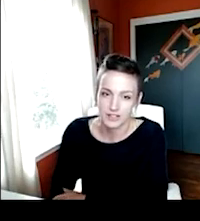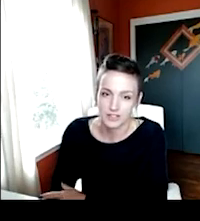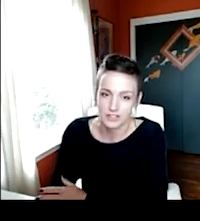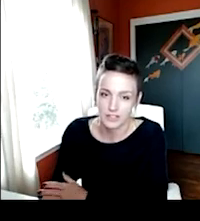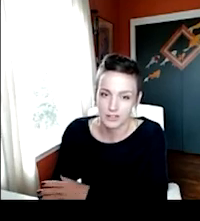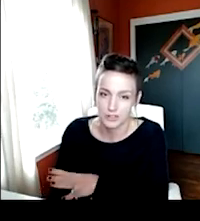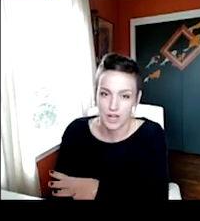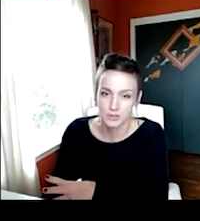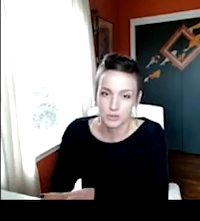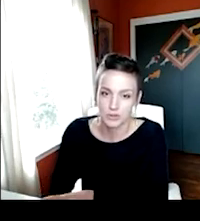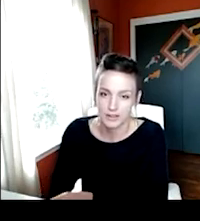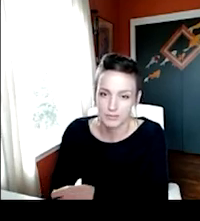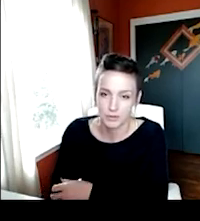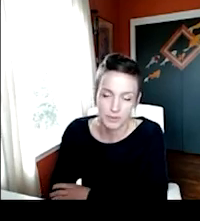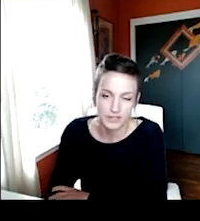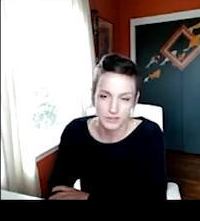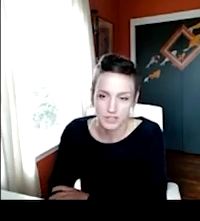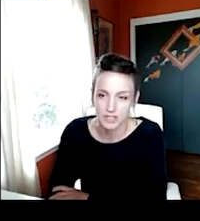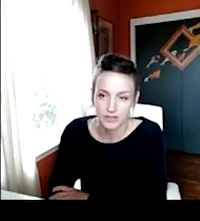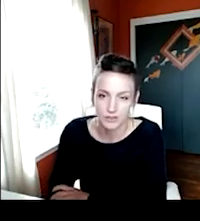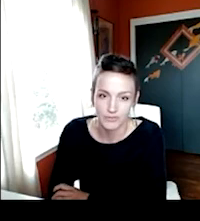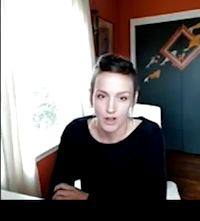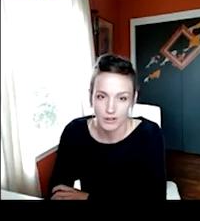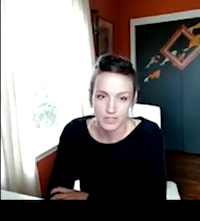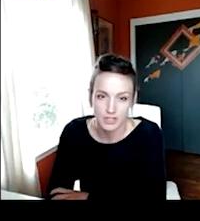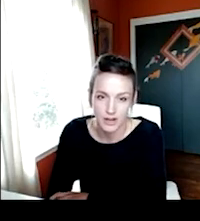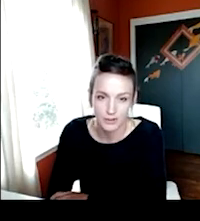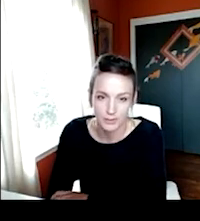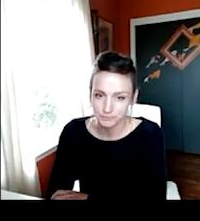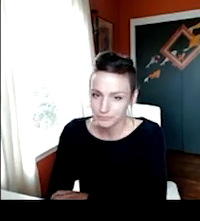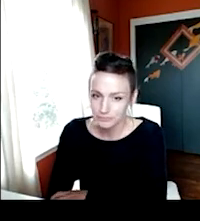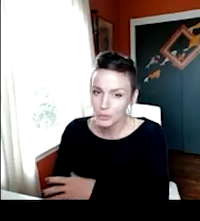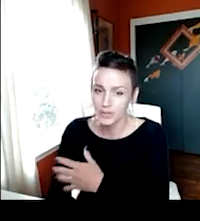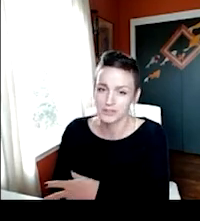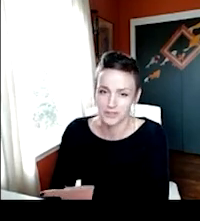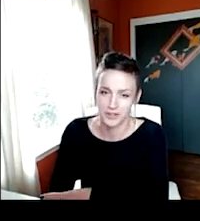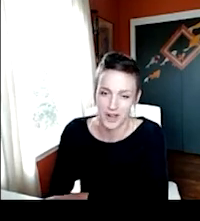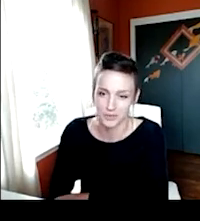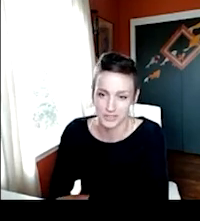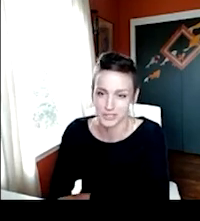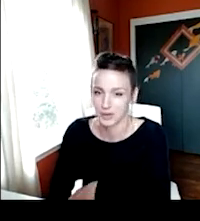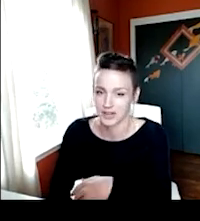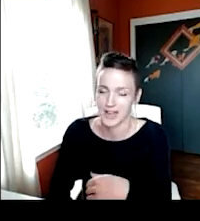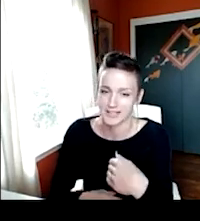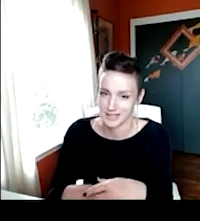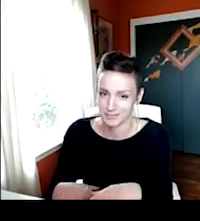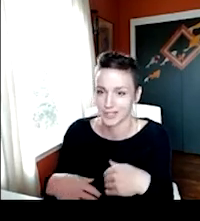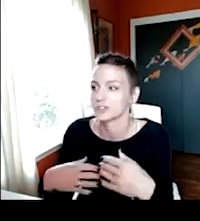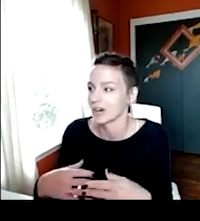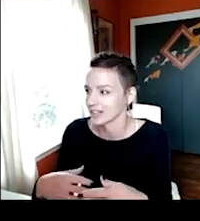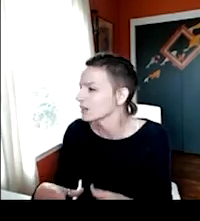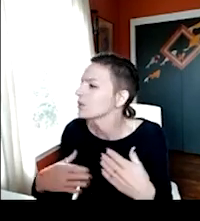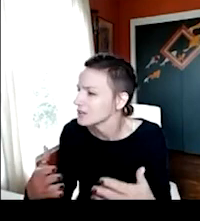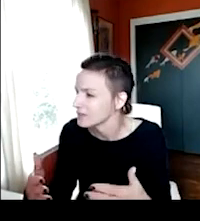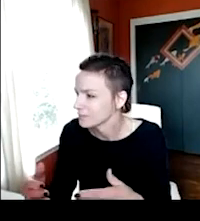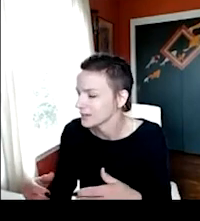facilitator, it's kind of your job to guide them through the puzzles and to get everyone involved. And in my group, we had some very quiet voices. So we had to ask them, you know,